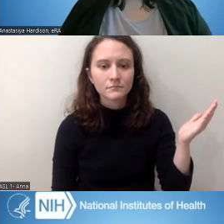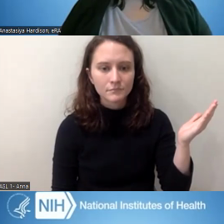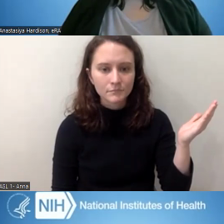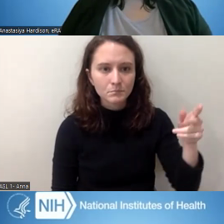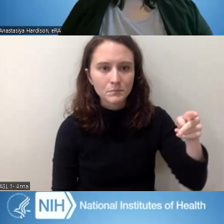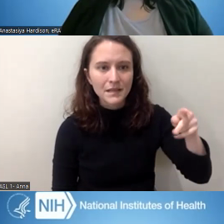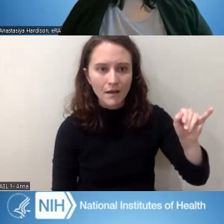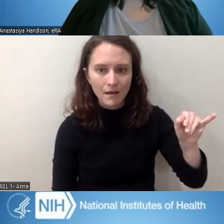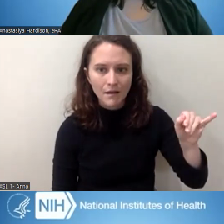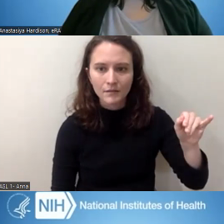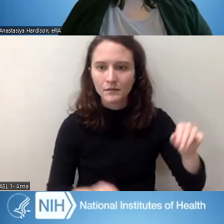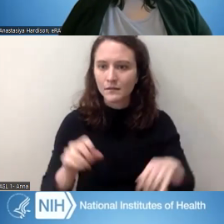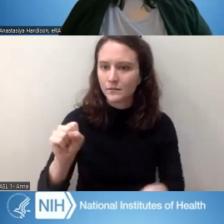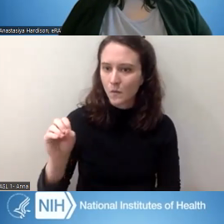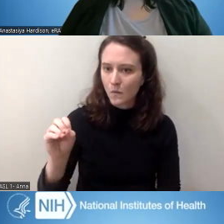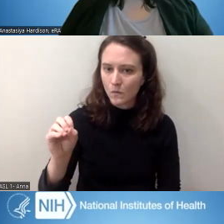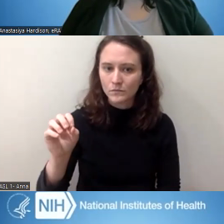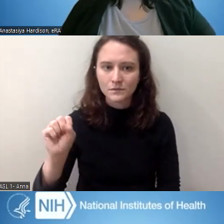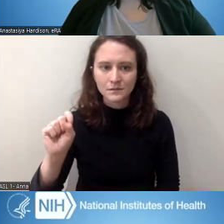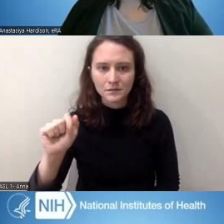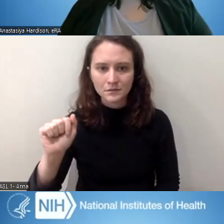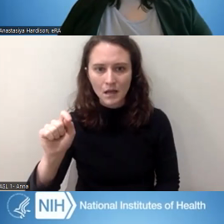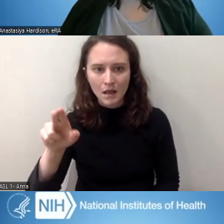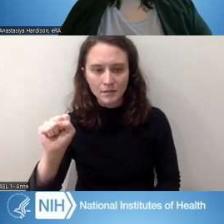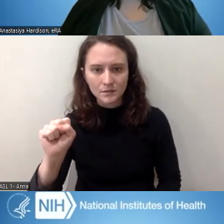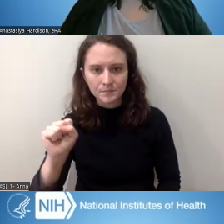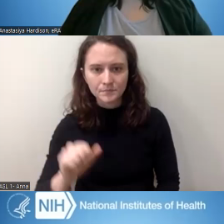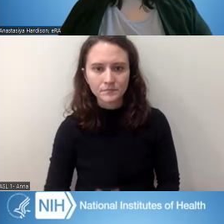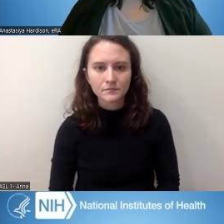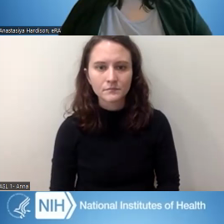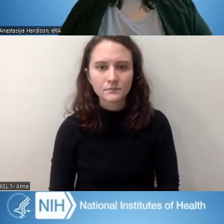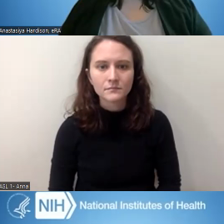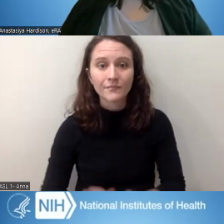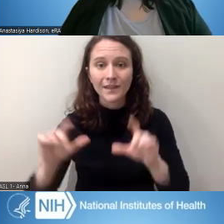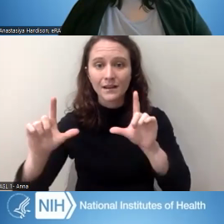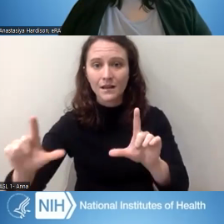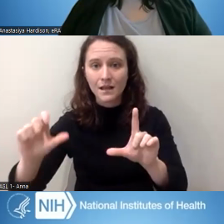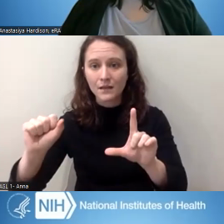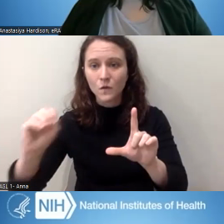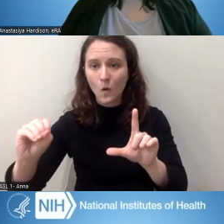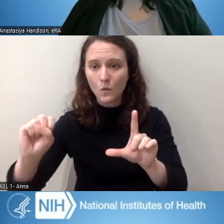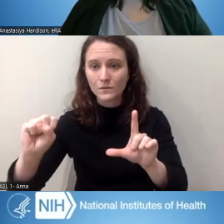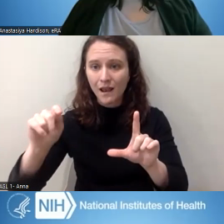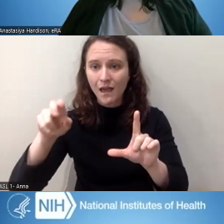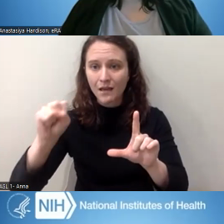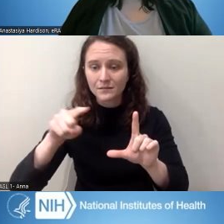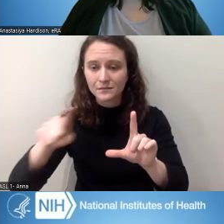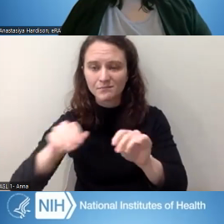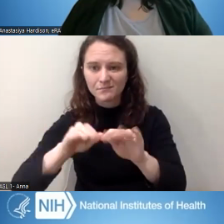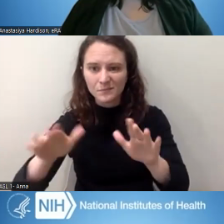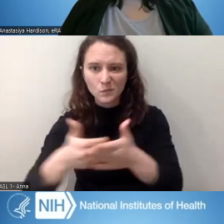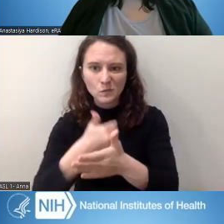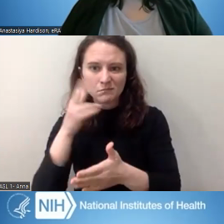So these screens are, the SO status came out very recently. It has been updated to allow signing